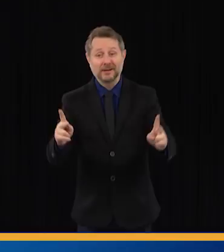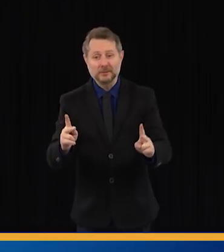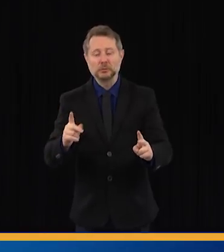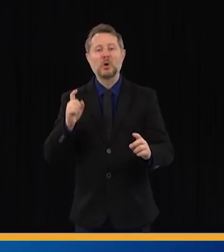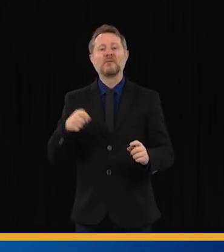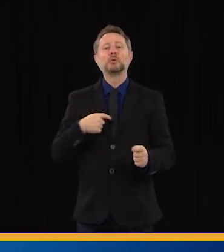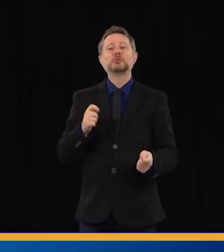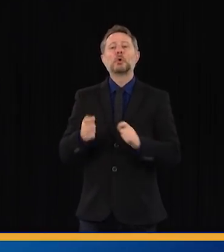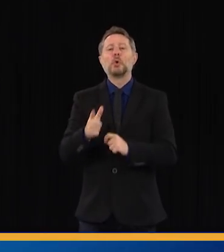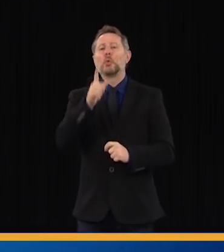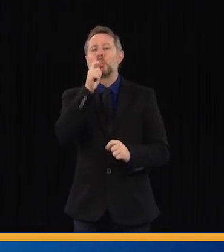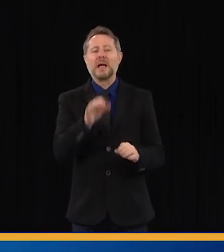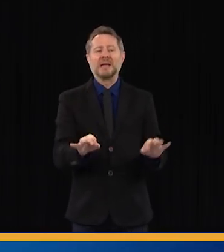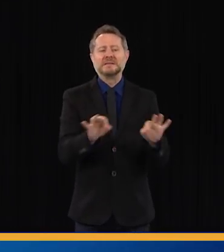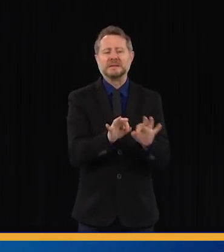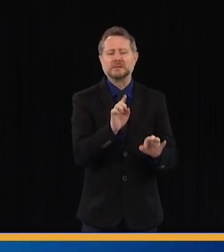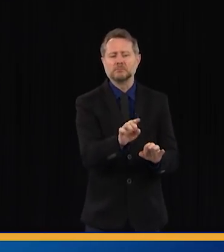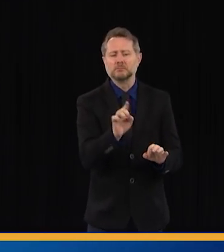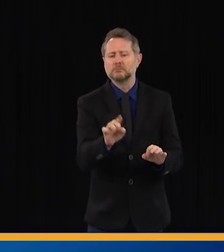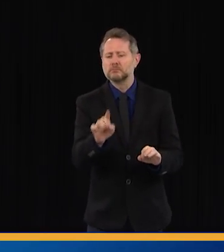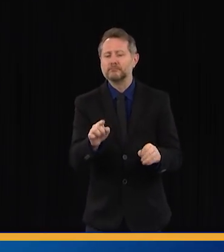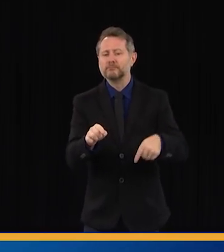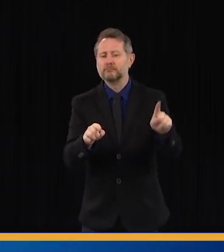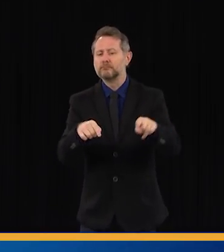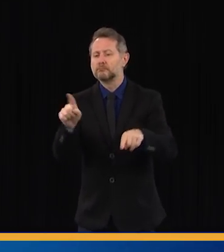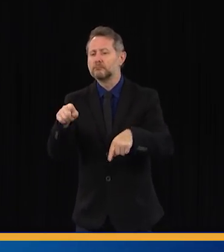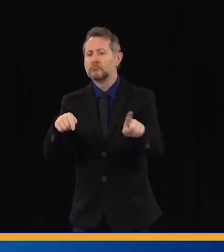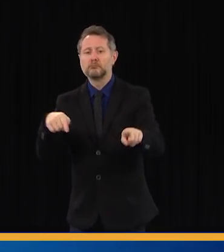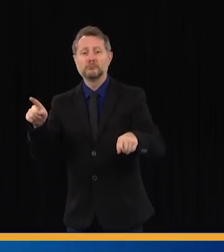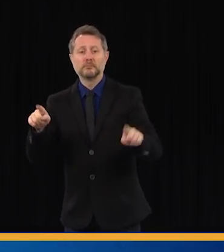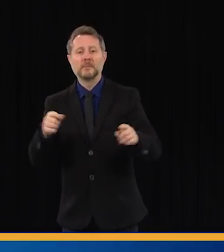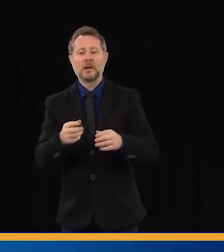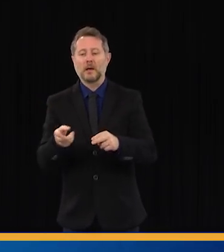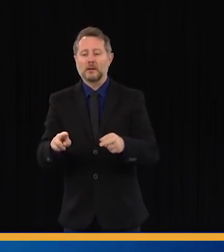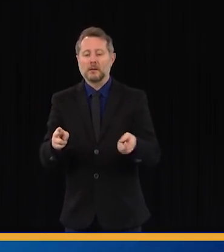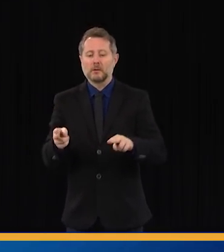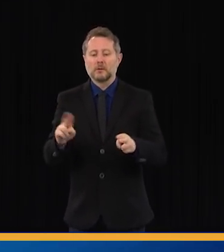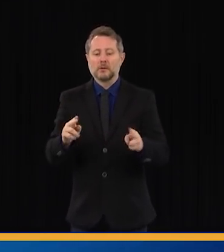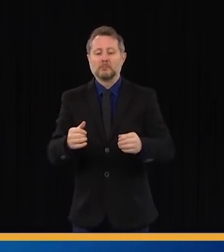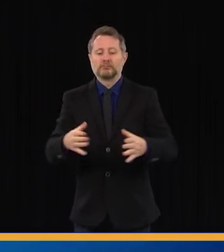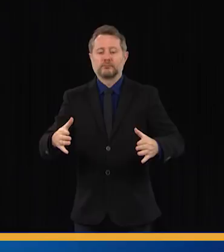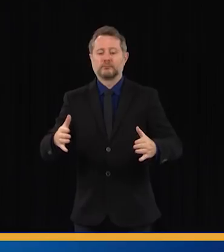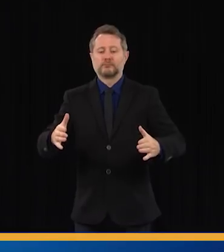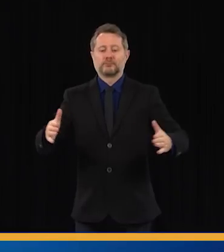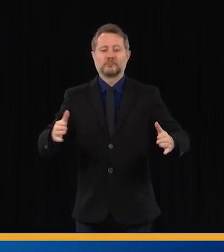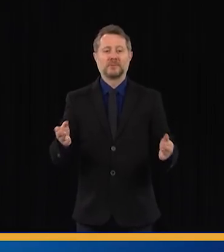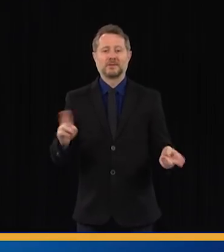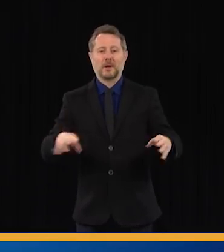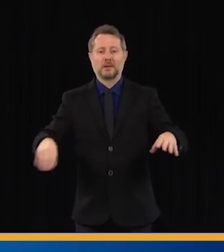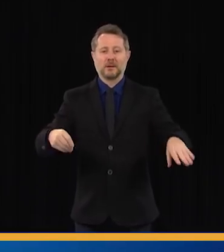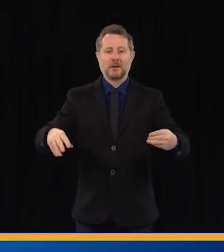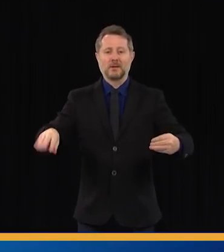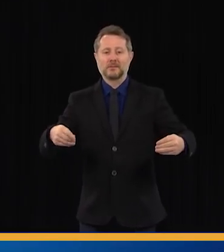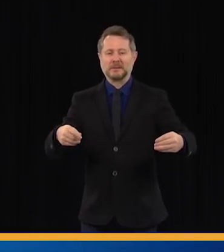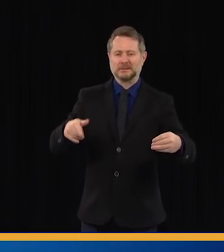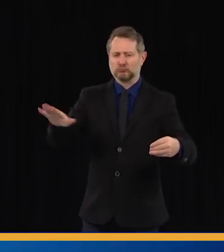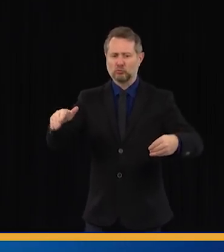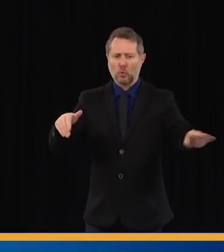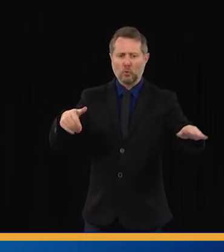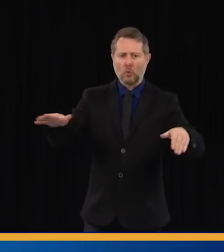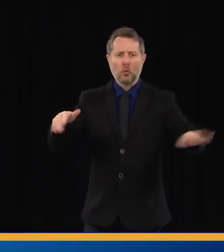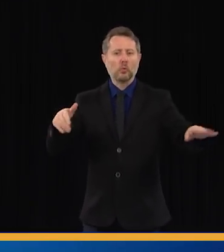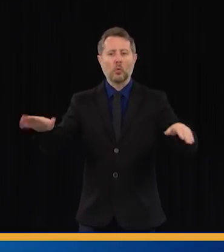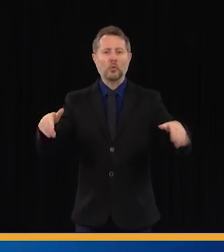is essential, right? You'll start to open that valve on the economic activity, and you'll turn that